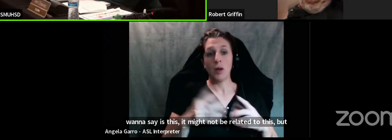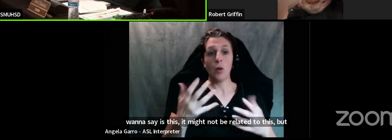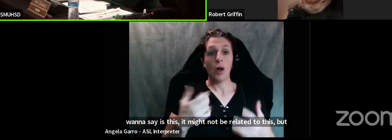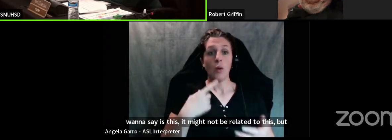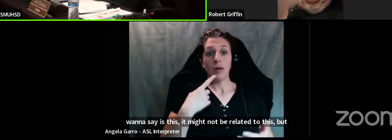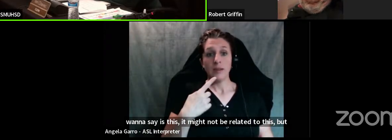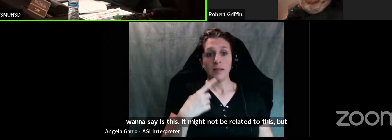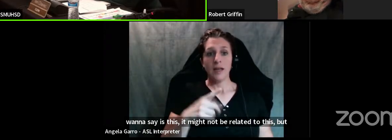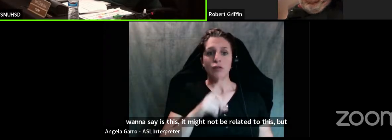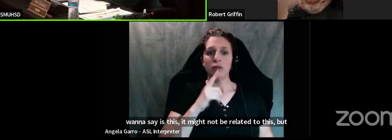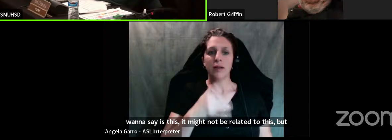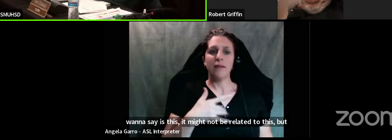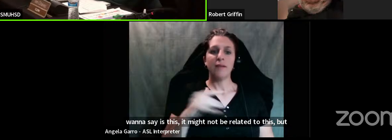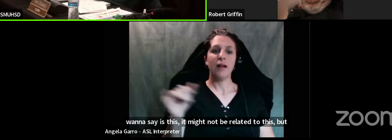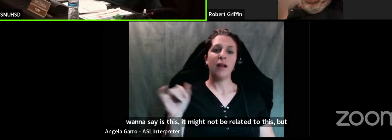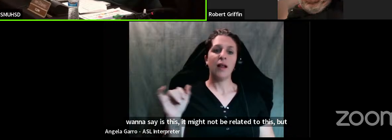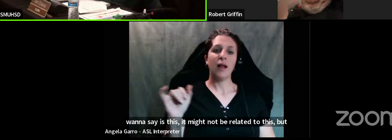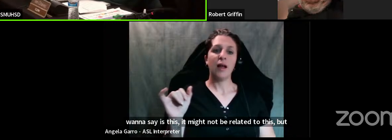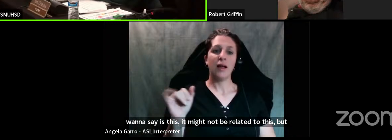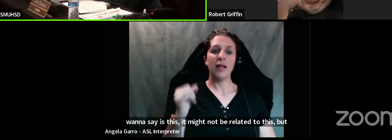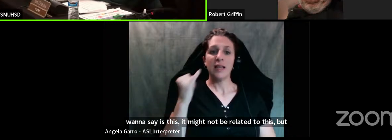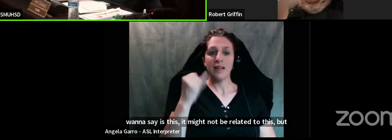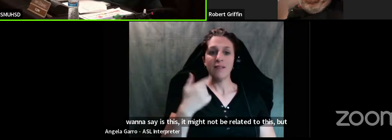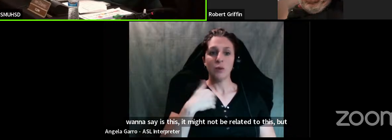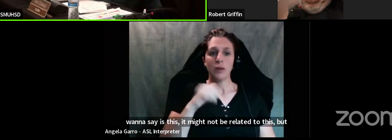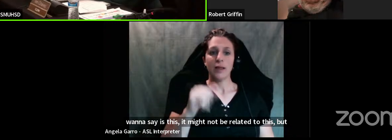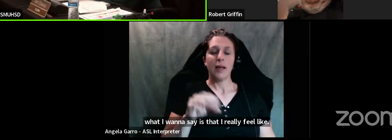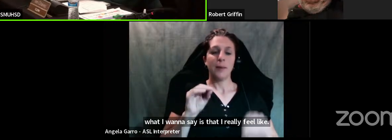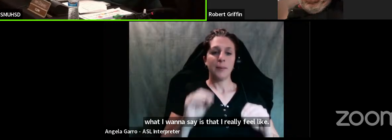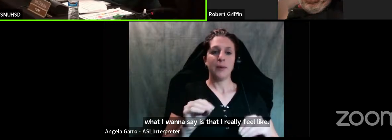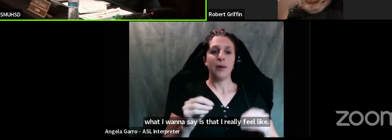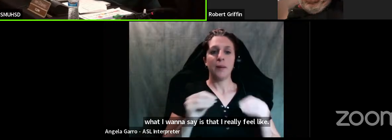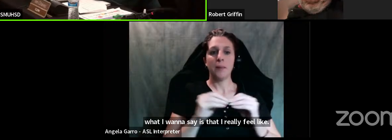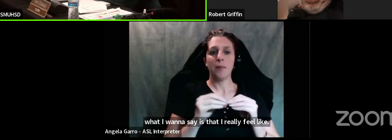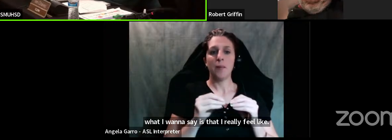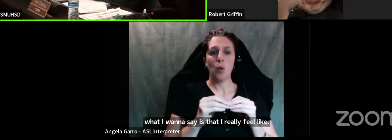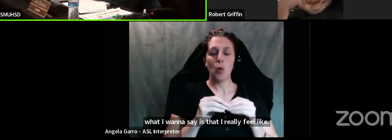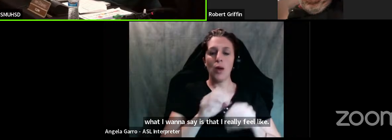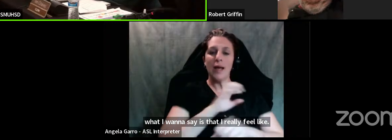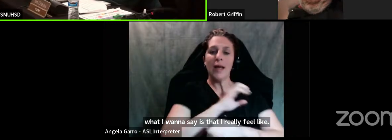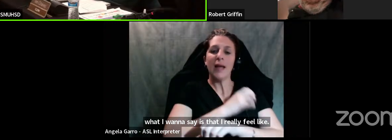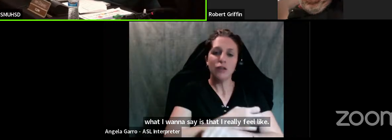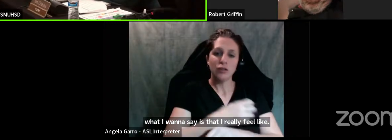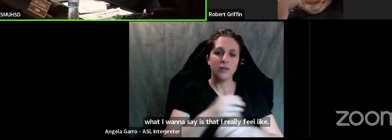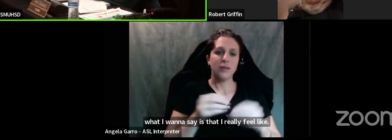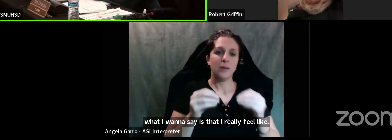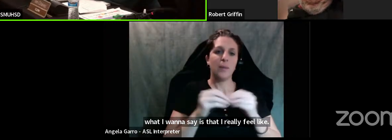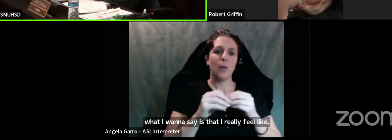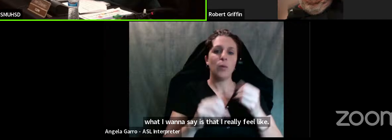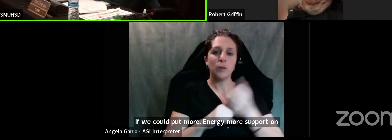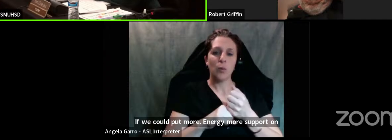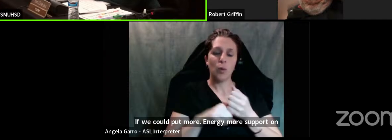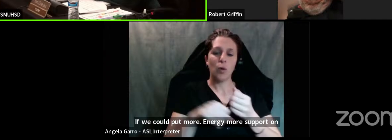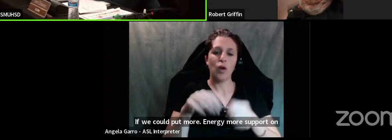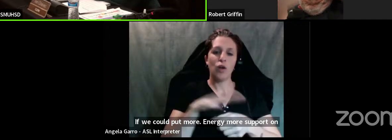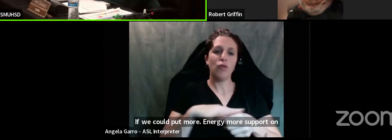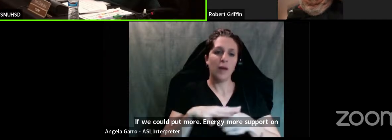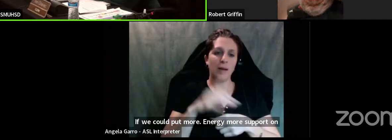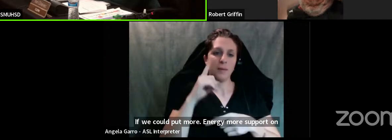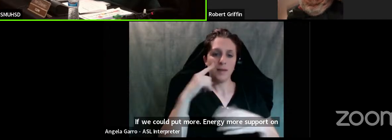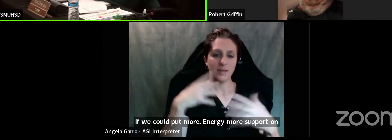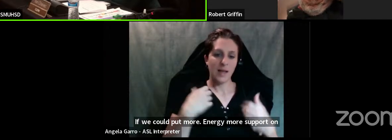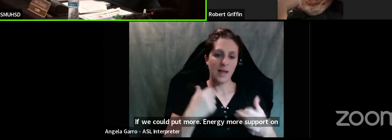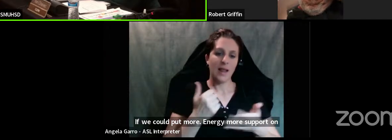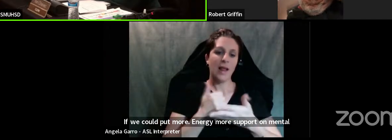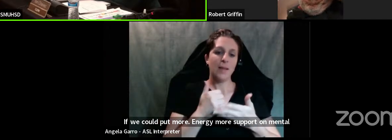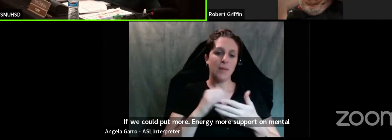like if we could put more energy, more support around mental health, helping our students with